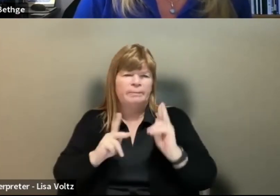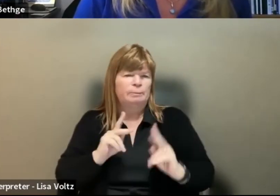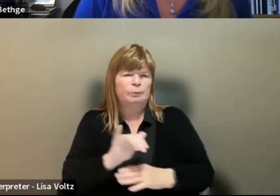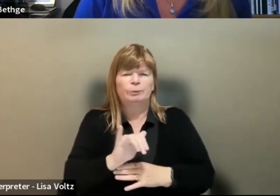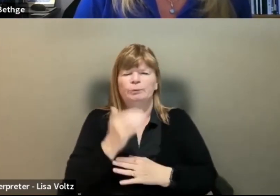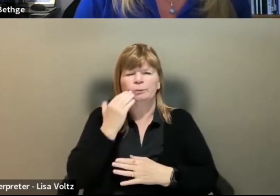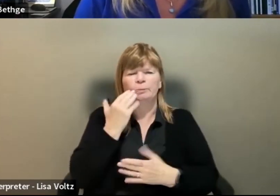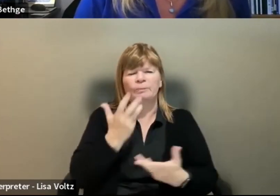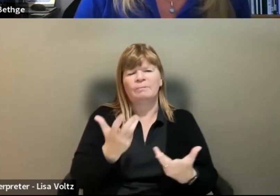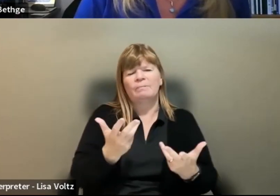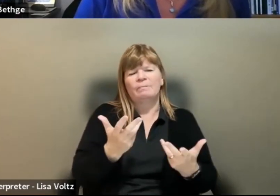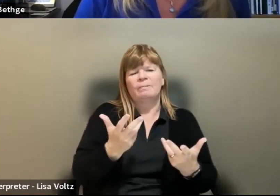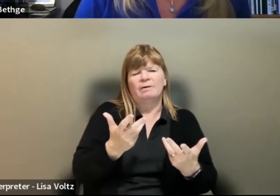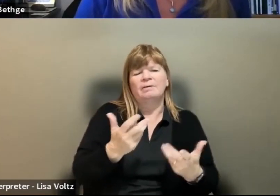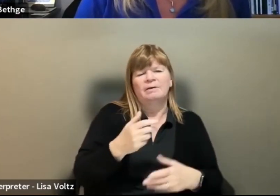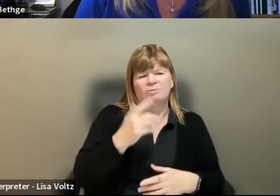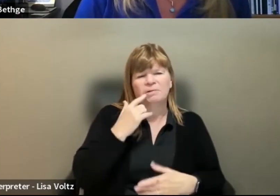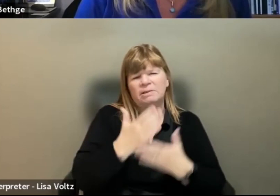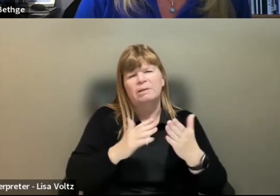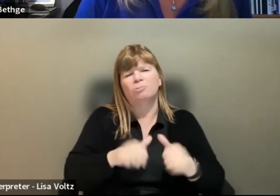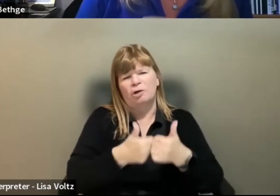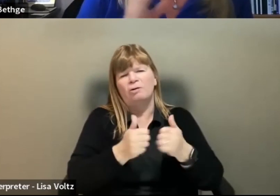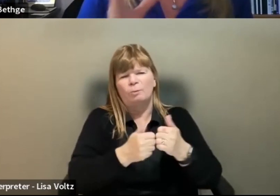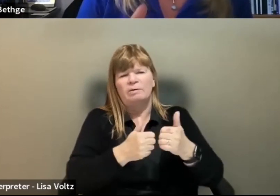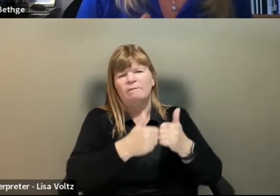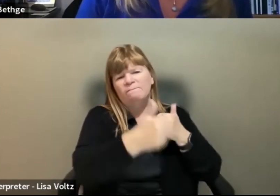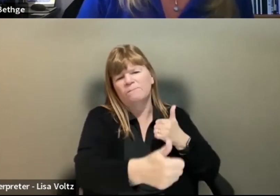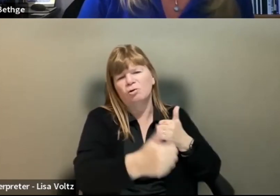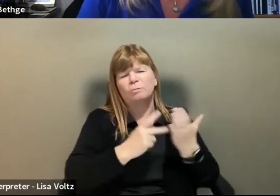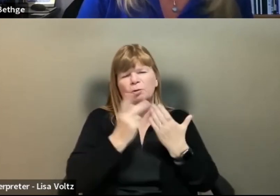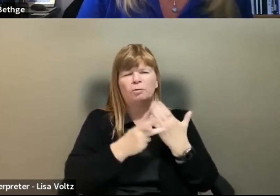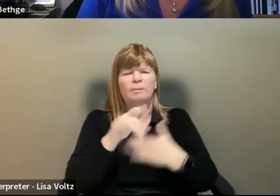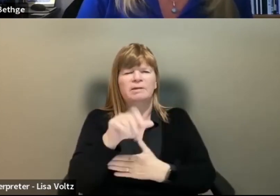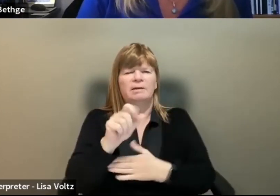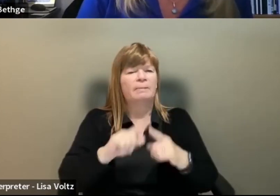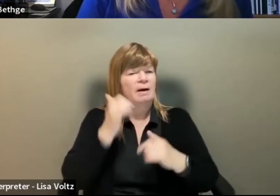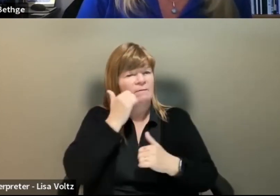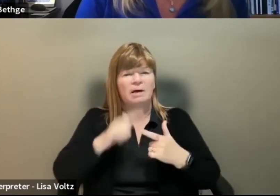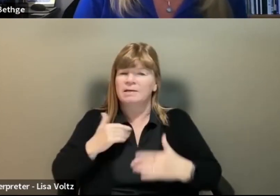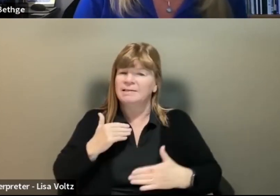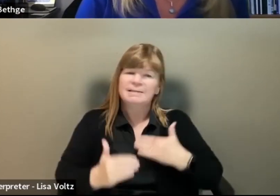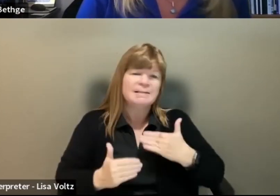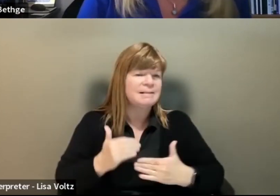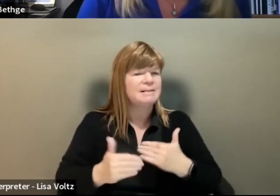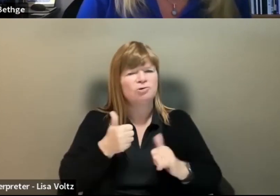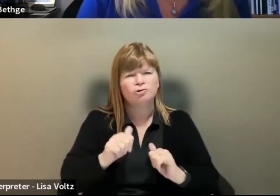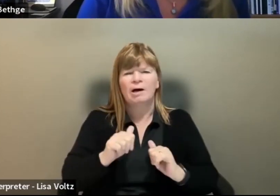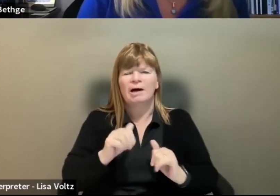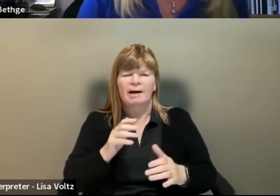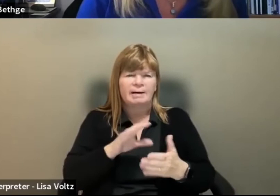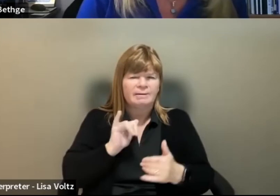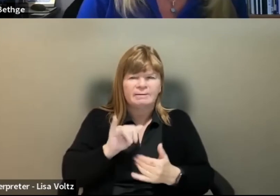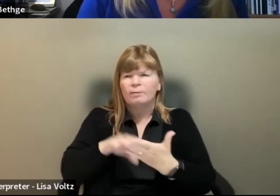there are definitely some challenges to virtual programming, but as each day progresses, we try to get lessons learned and